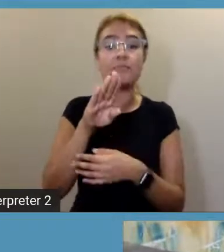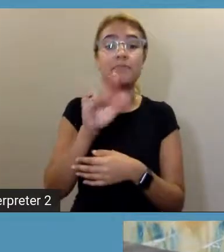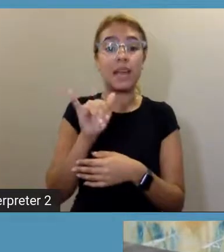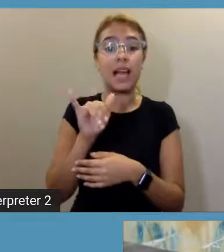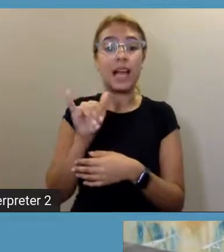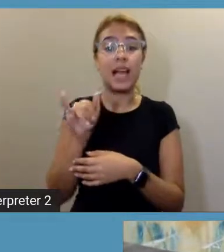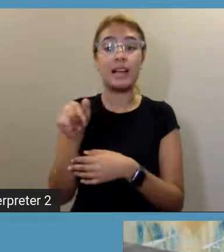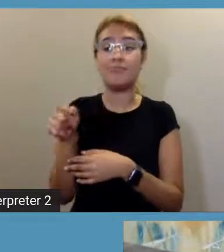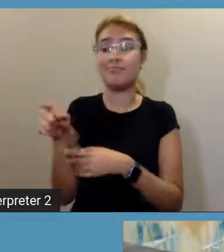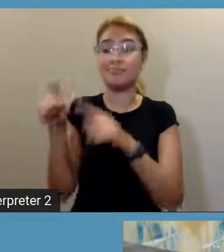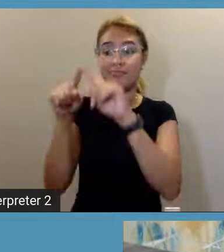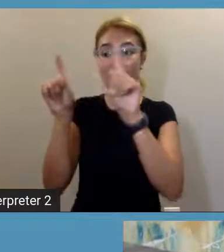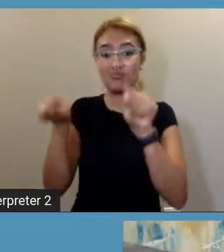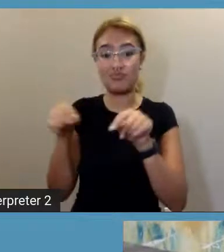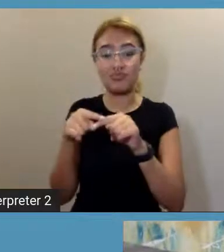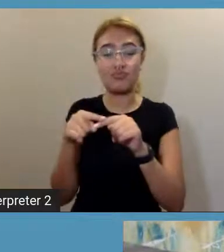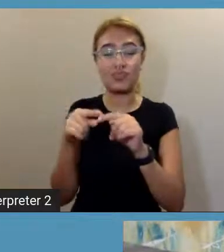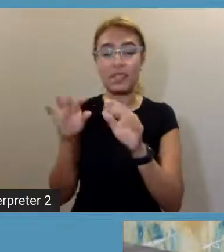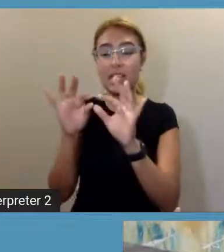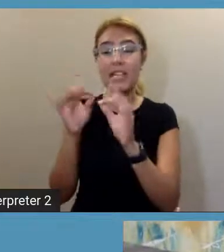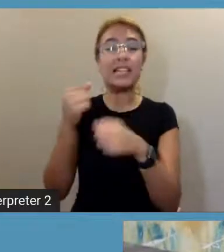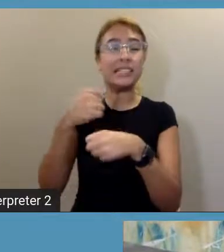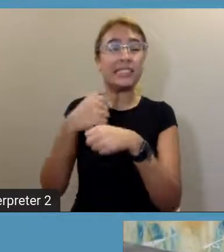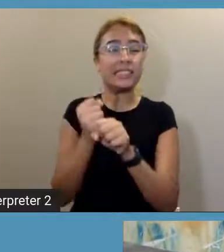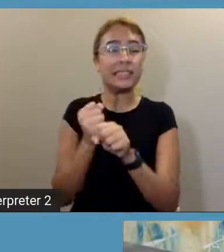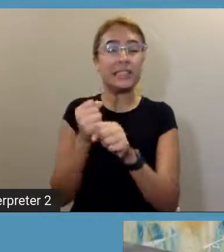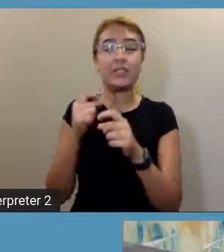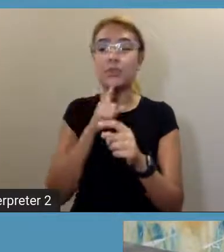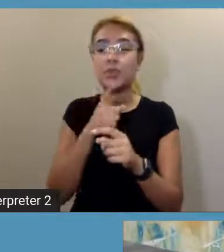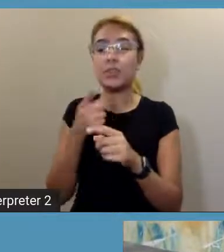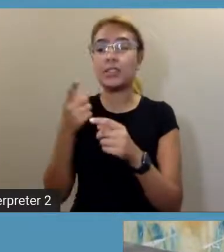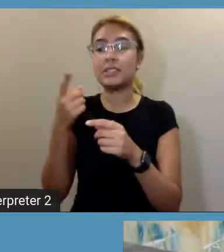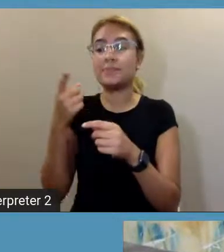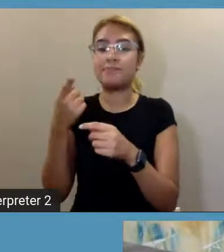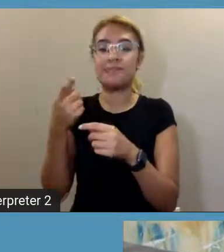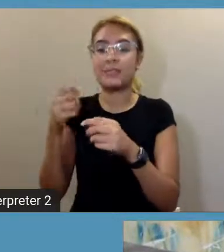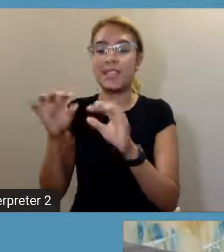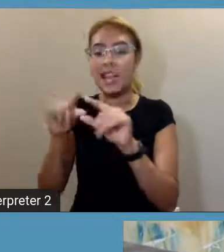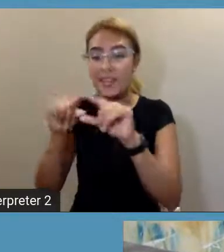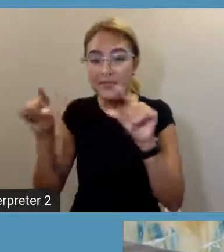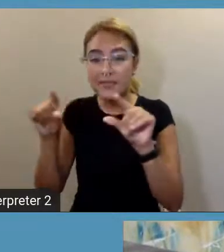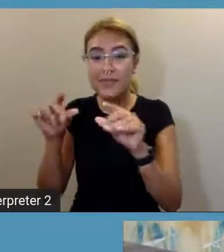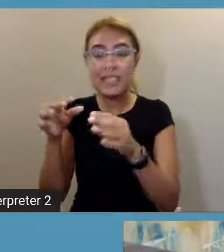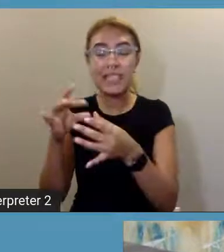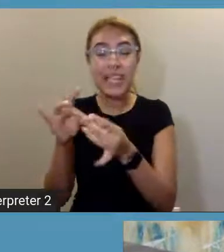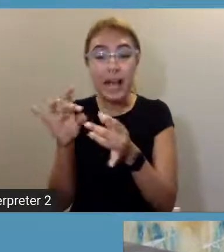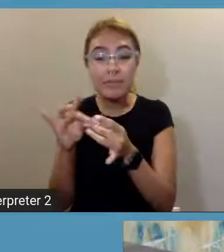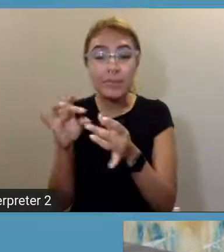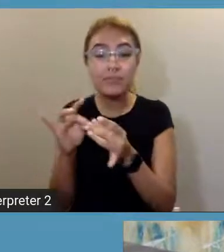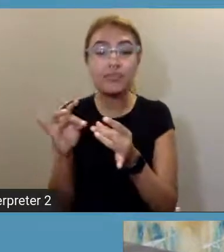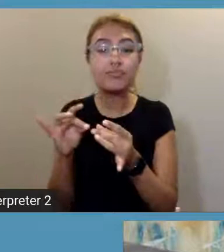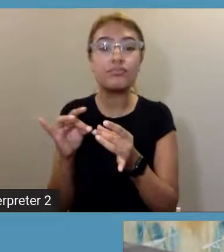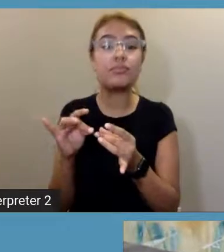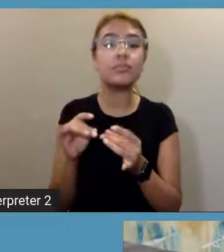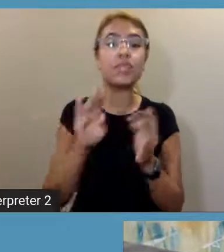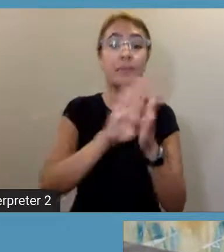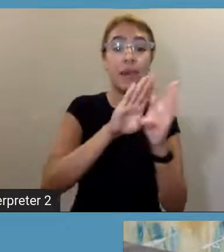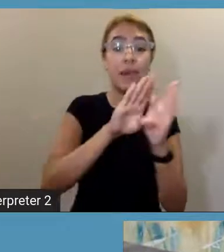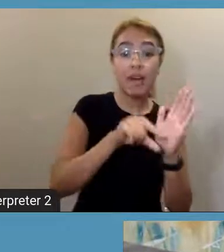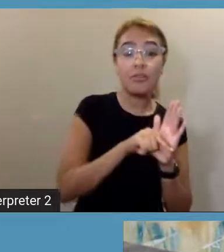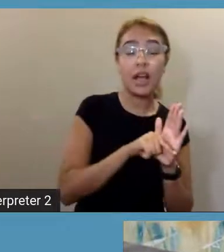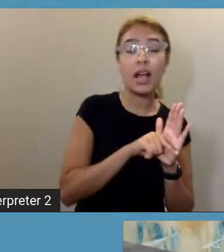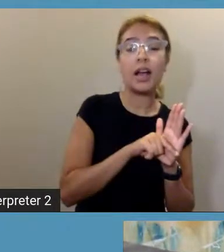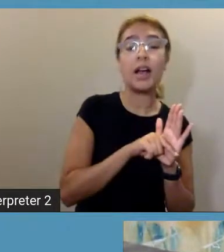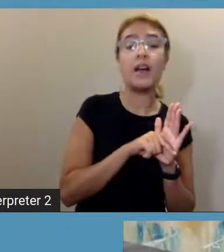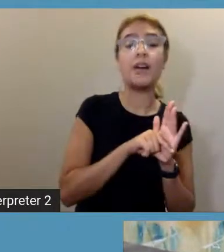that all your images have captions. You have to make sure that all your objects are labeled. That's done in the background in WordPress, but